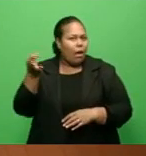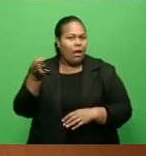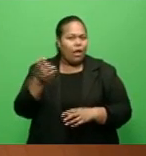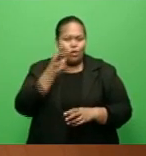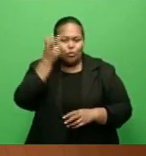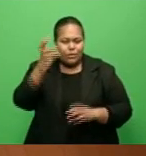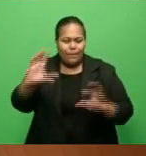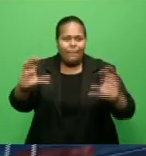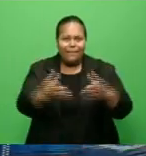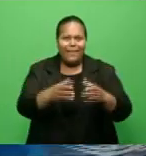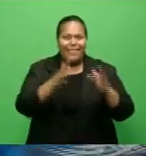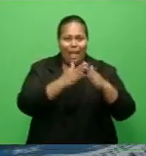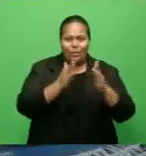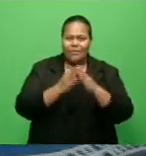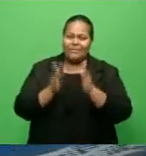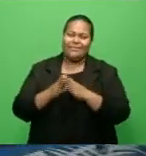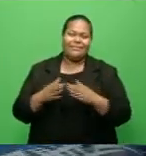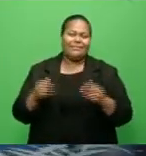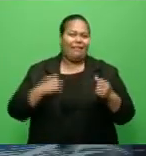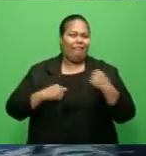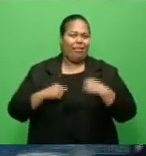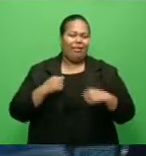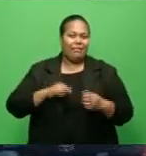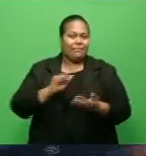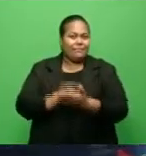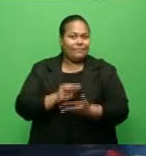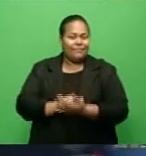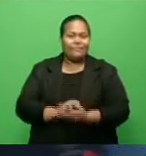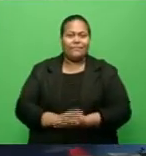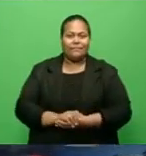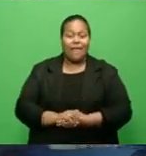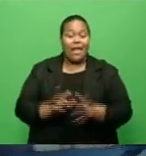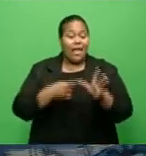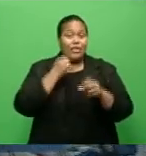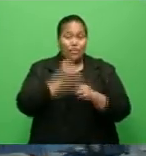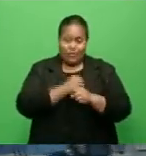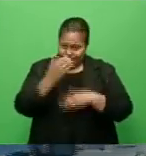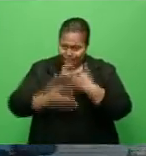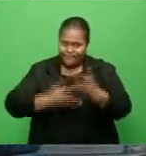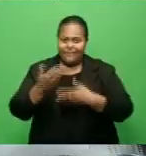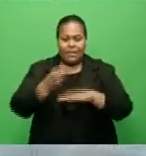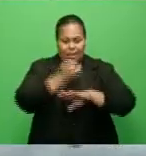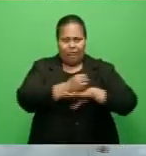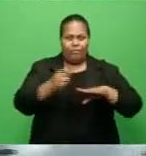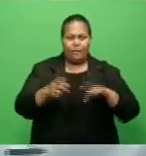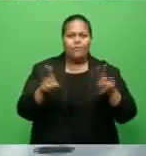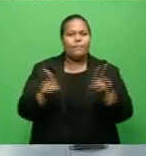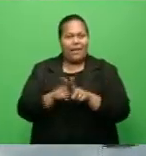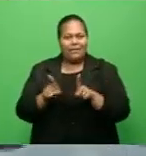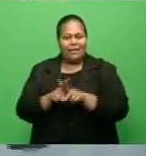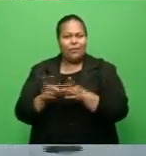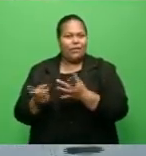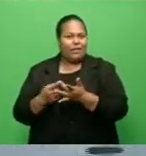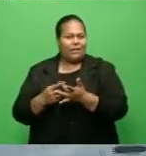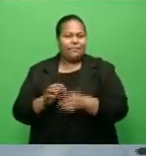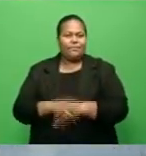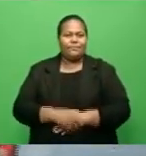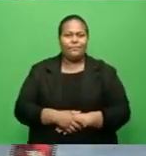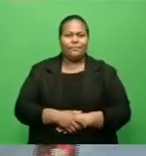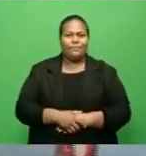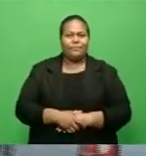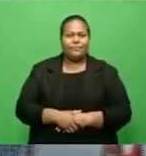has suffered a lot. Syed Qayyum says the government will carry out this program in partnership. As with FNPF, government will work in